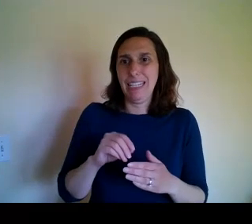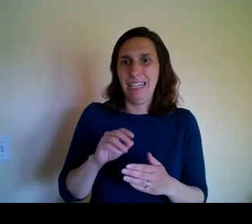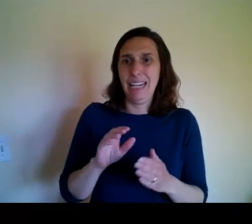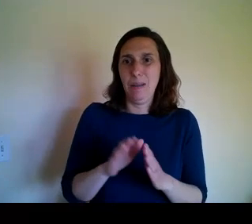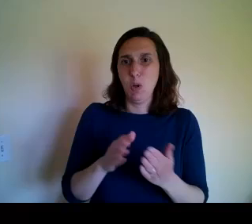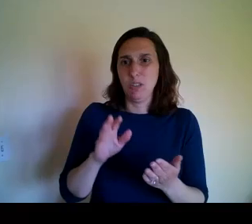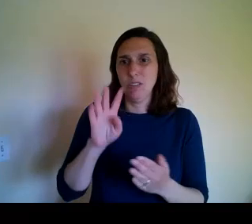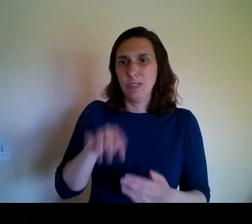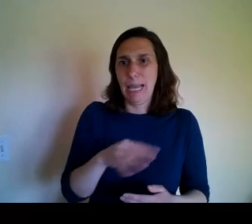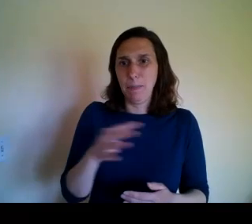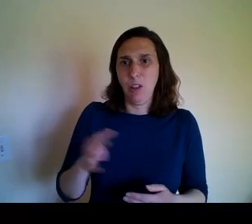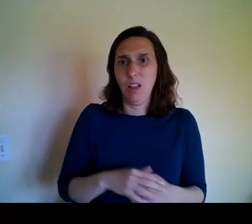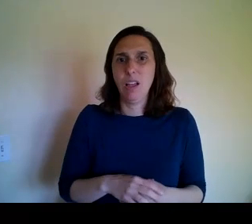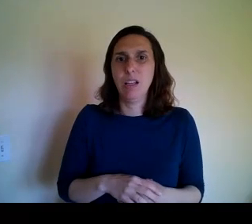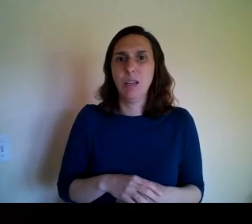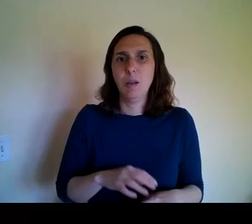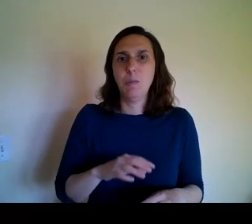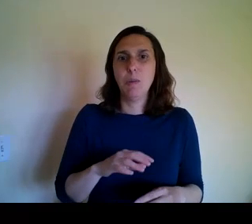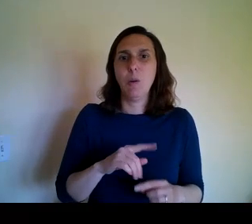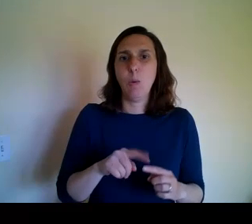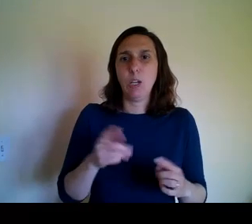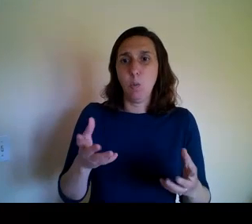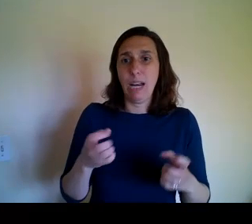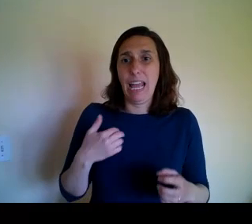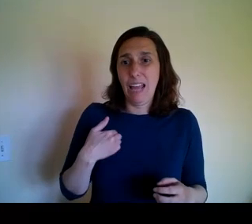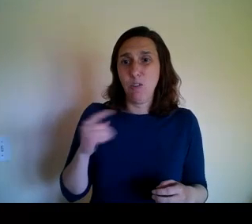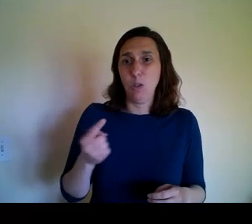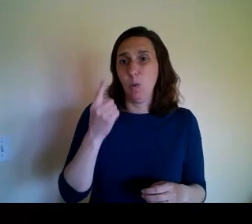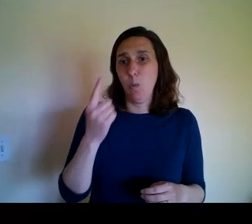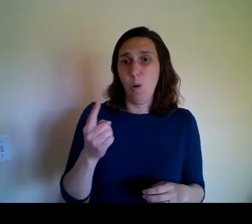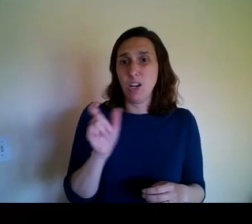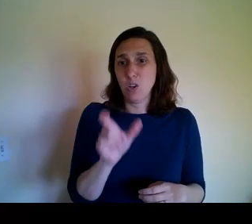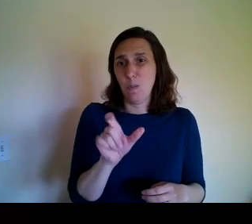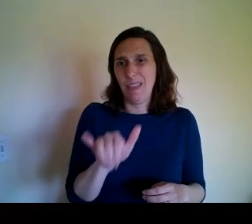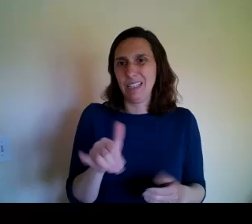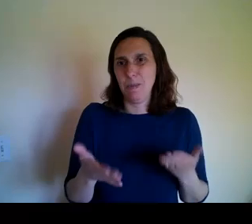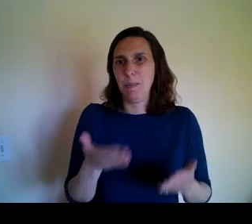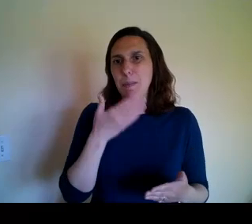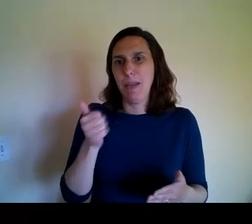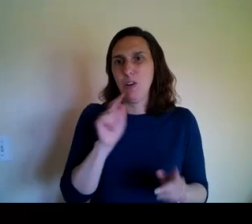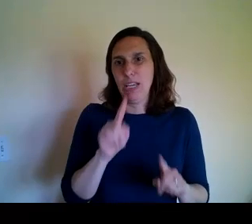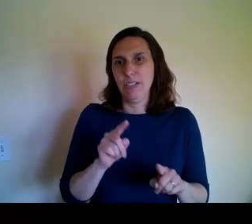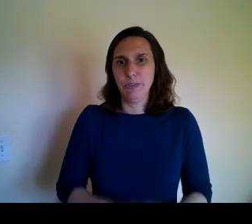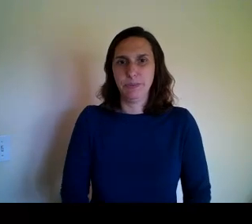2. But when you want to collapse it down to one term, that's probably the better answer.